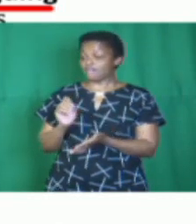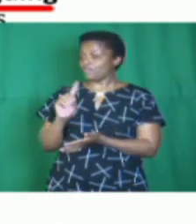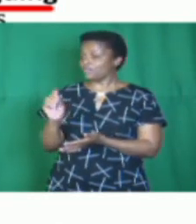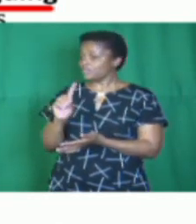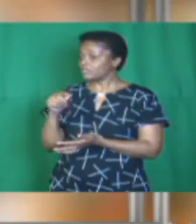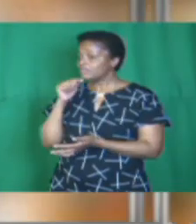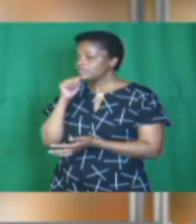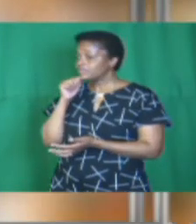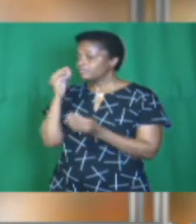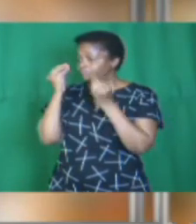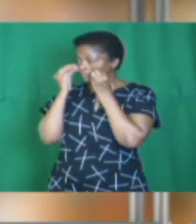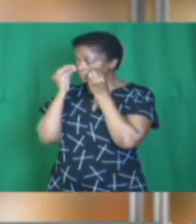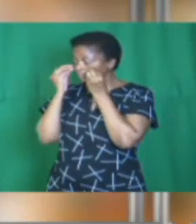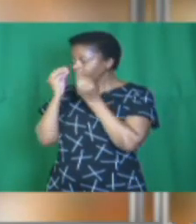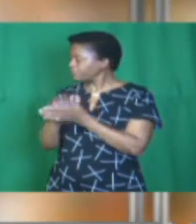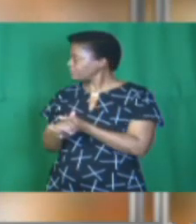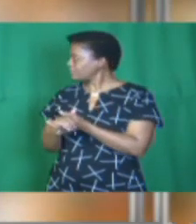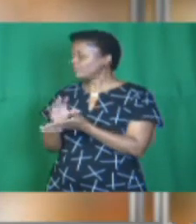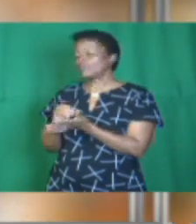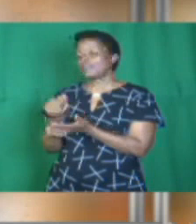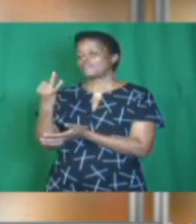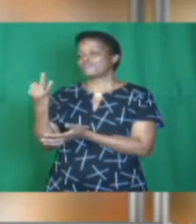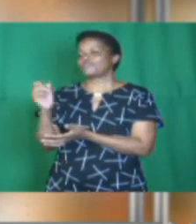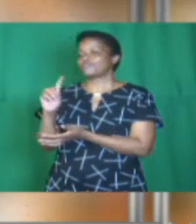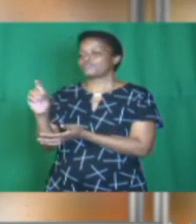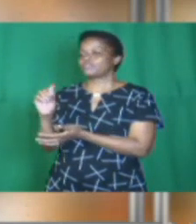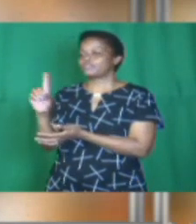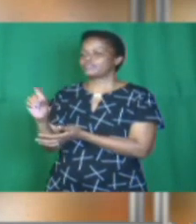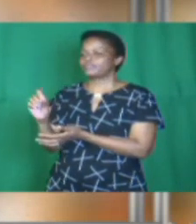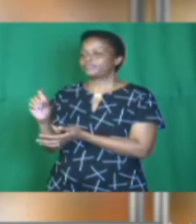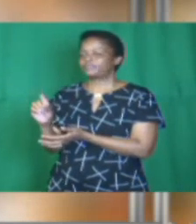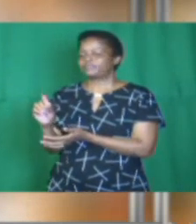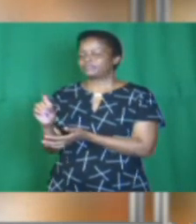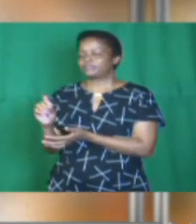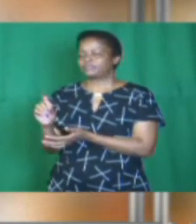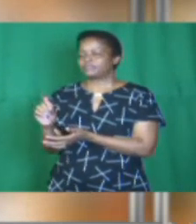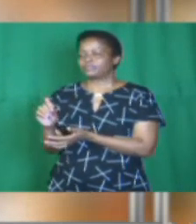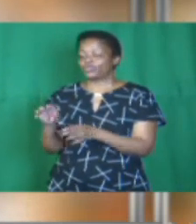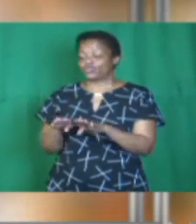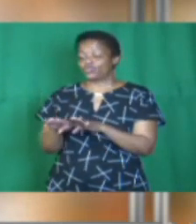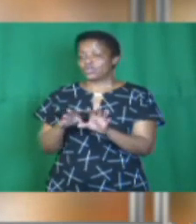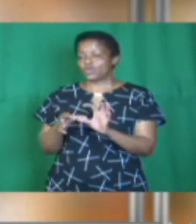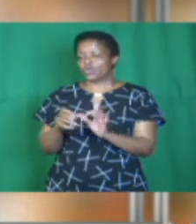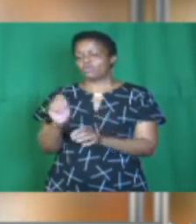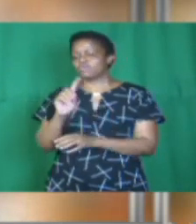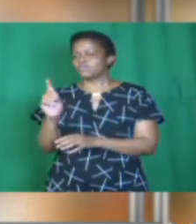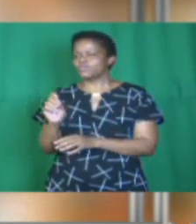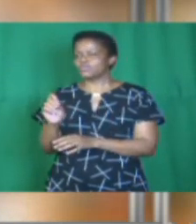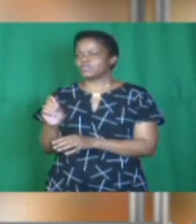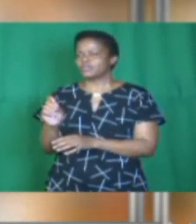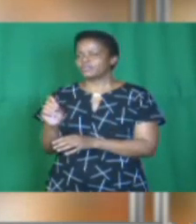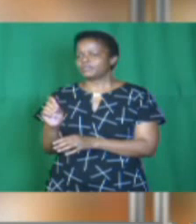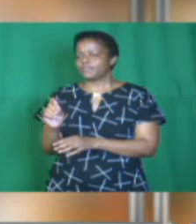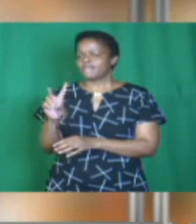have? I just have maybe like 2 questions. Okay. One of your students is asking what a vivid